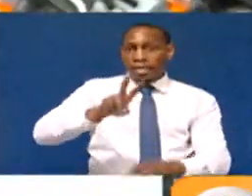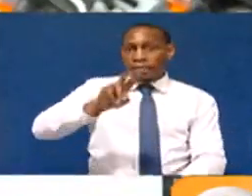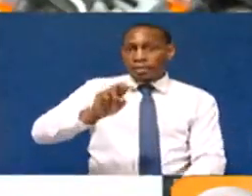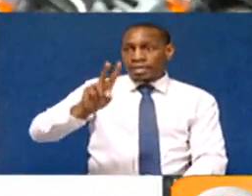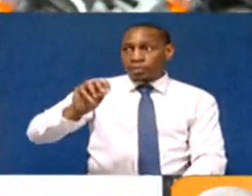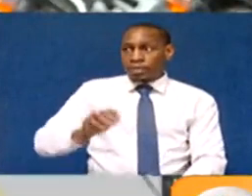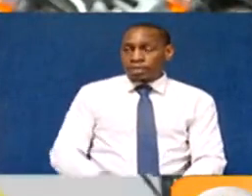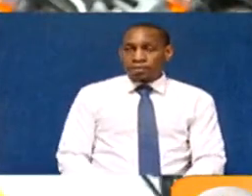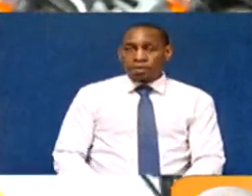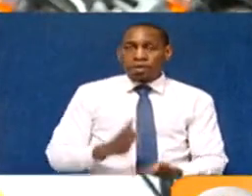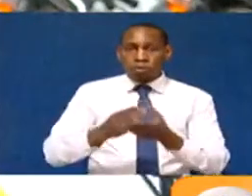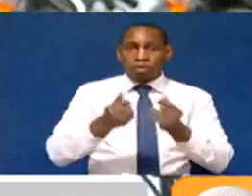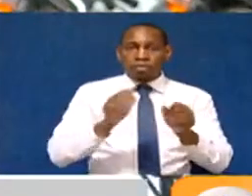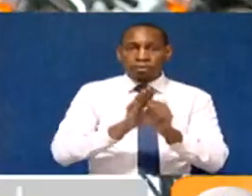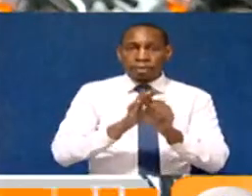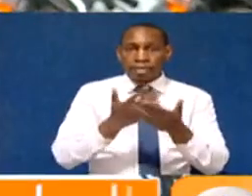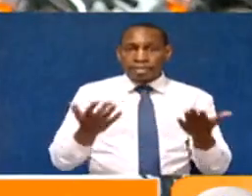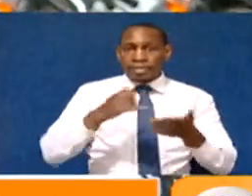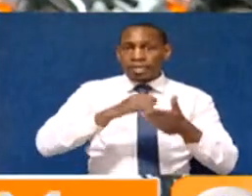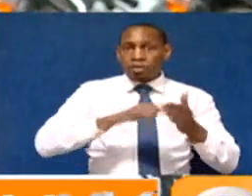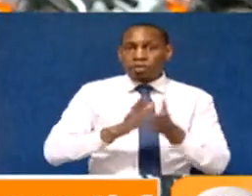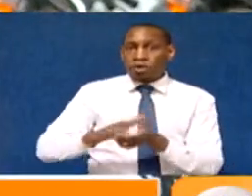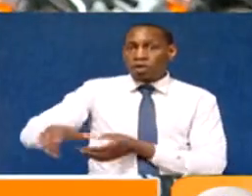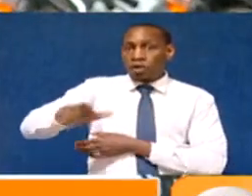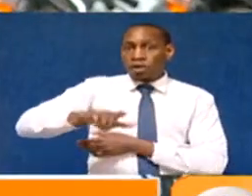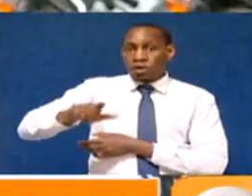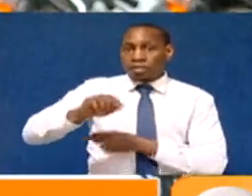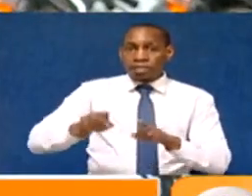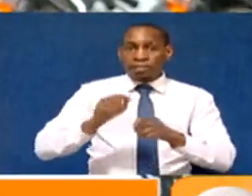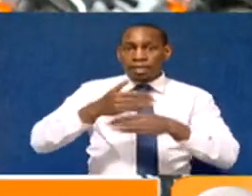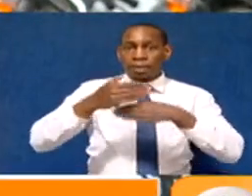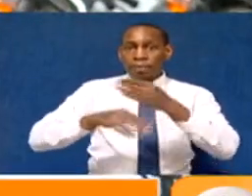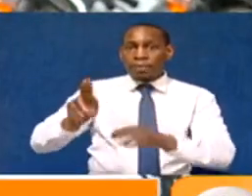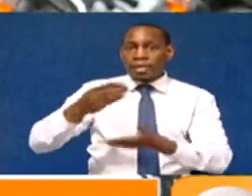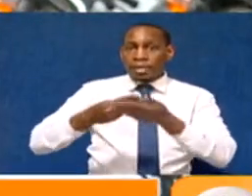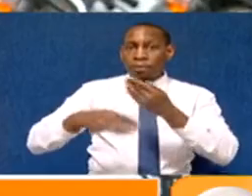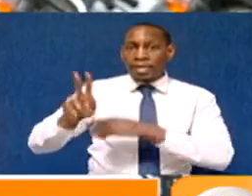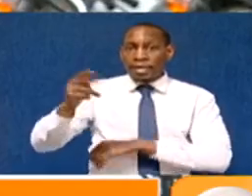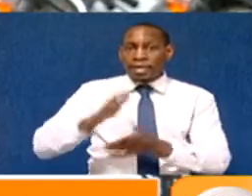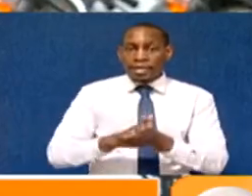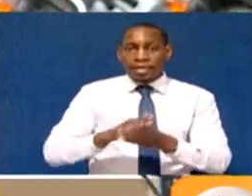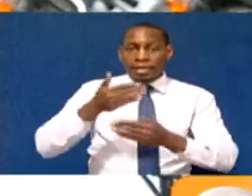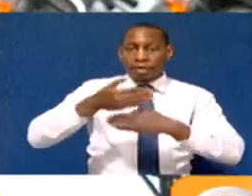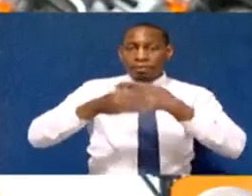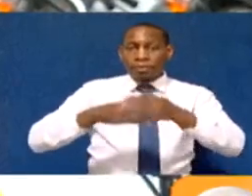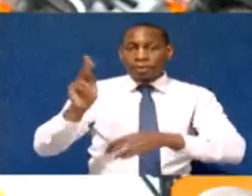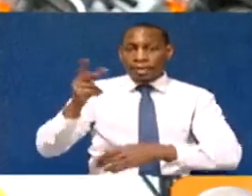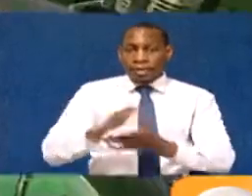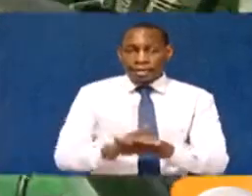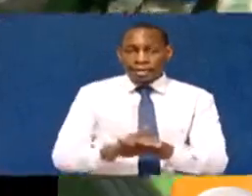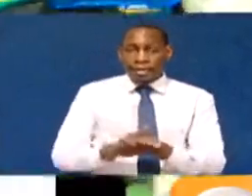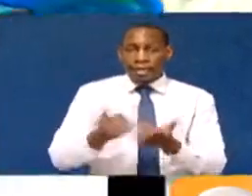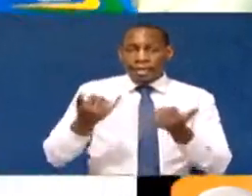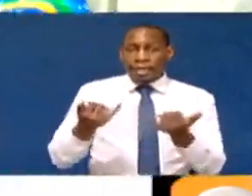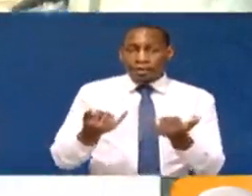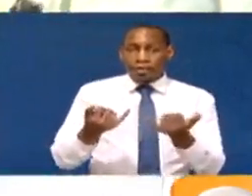It sorts quite a number of things, including localization, building Kenya and buying Kenya and building Kenya. The current